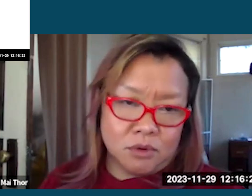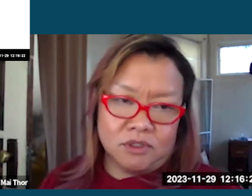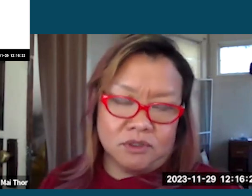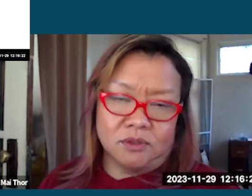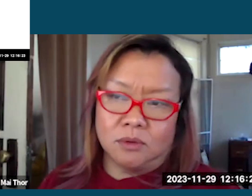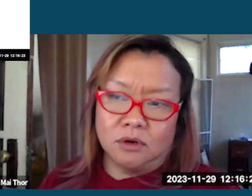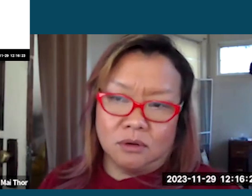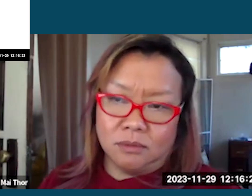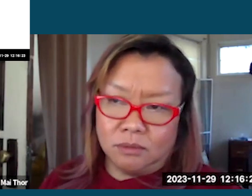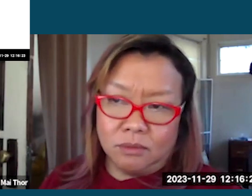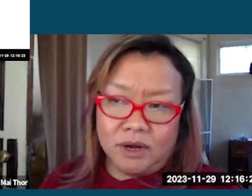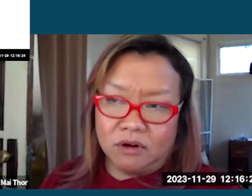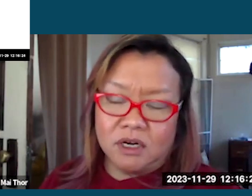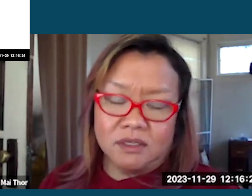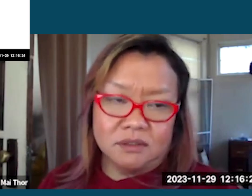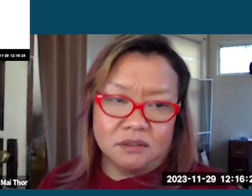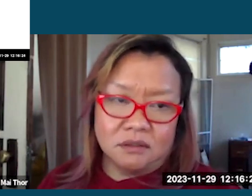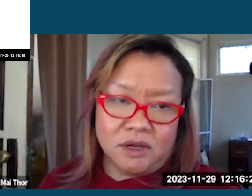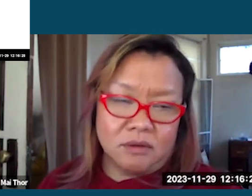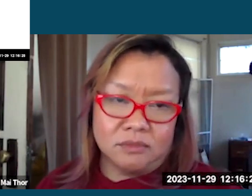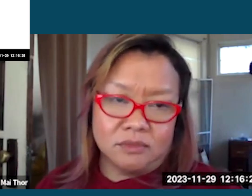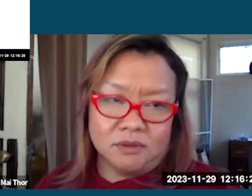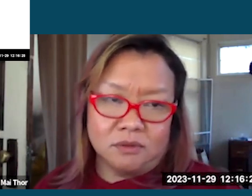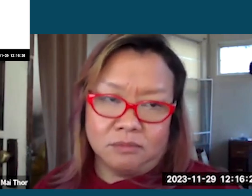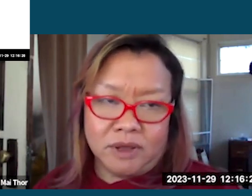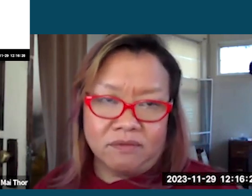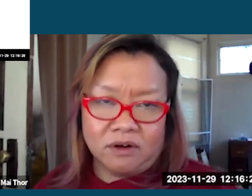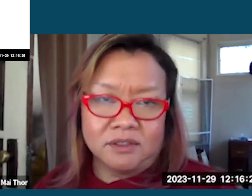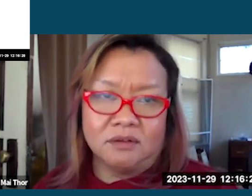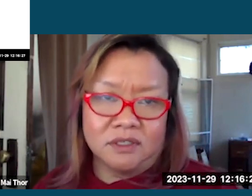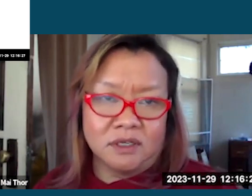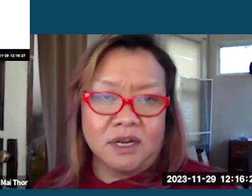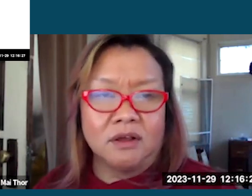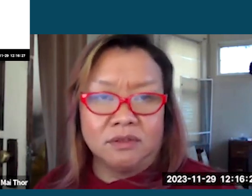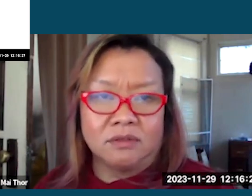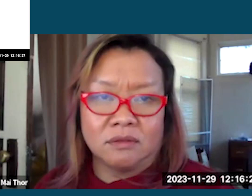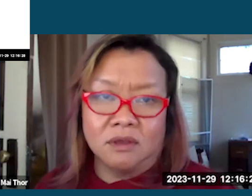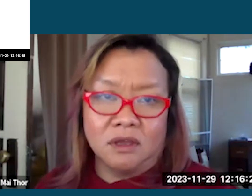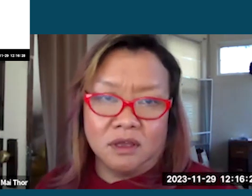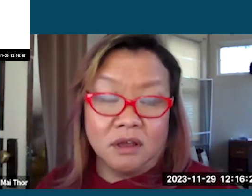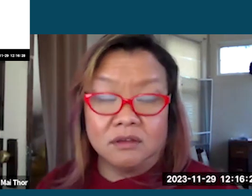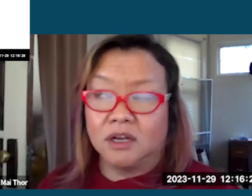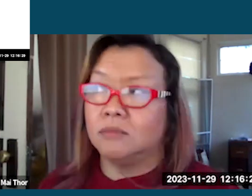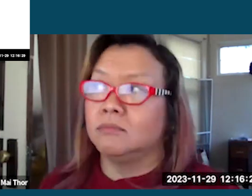services or supports or whatever it is, to benefit ourselves in a health,